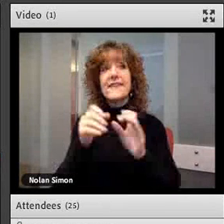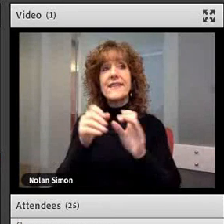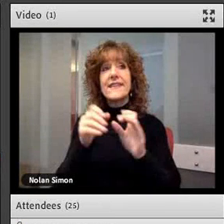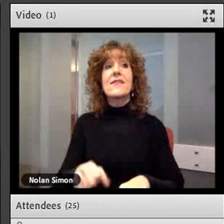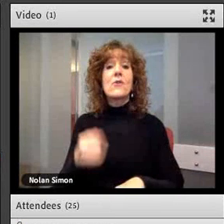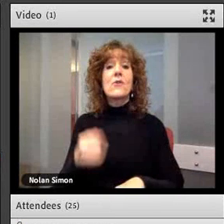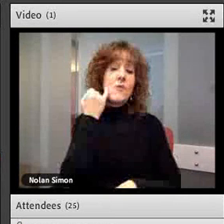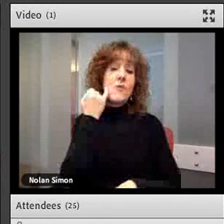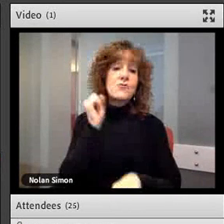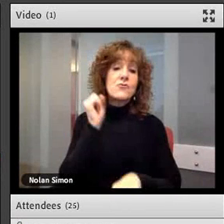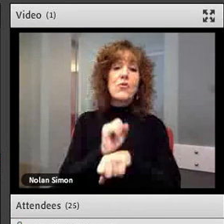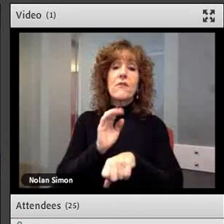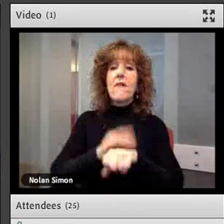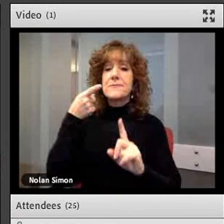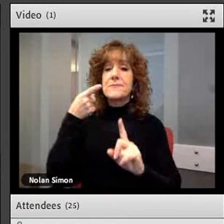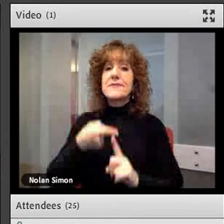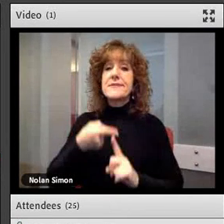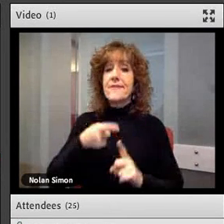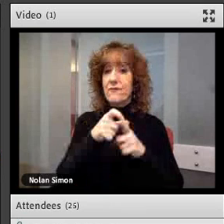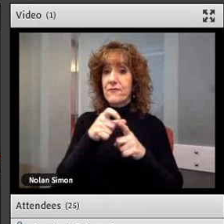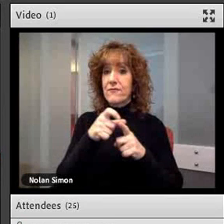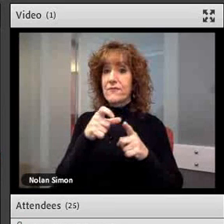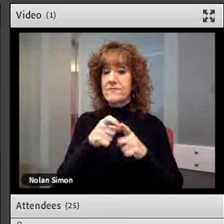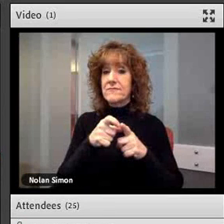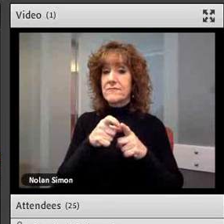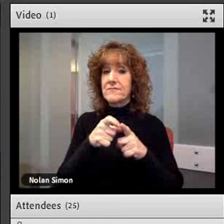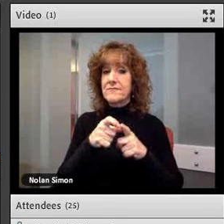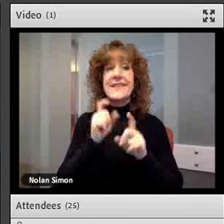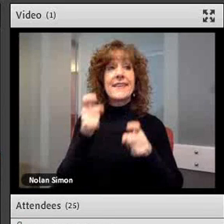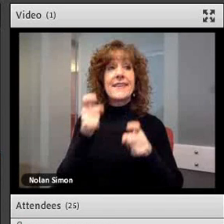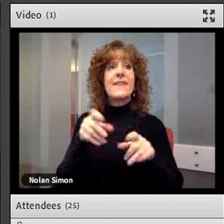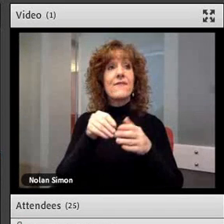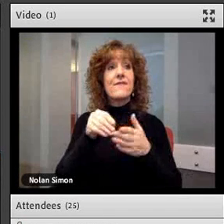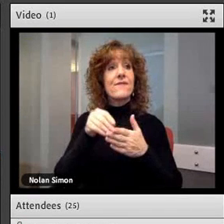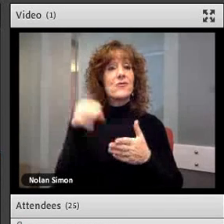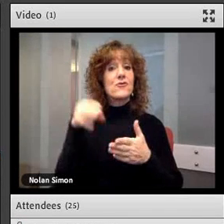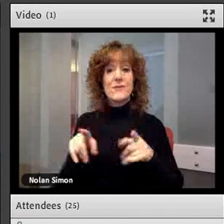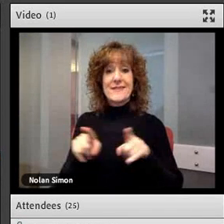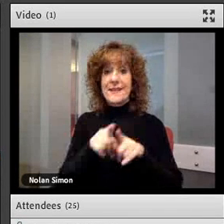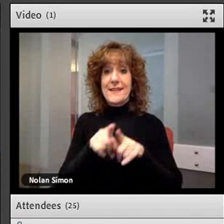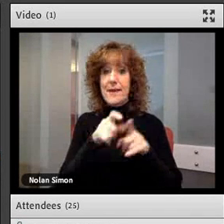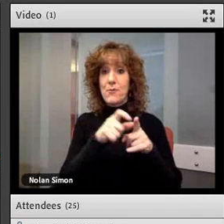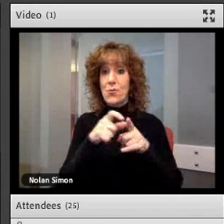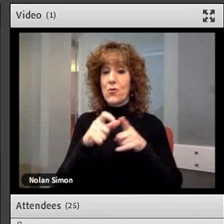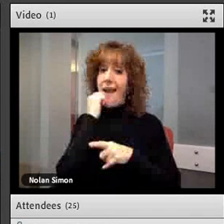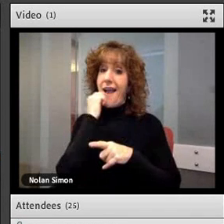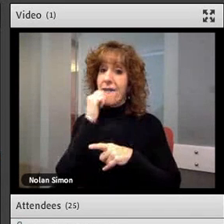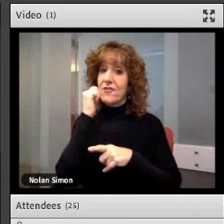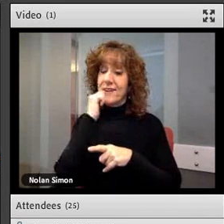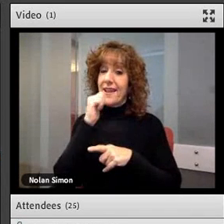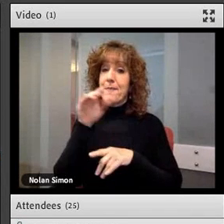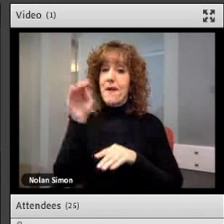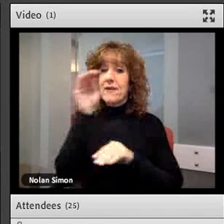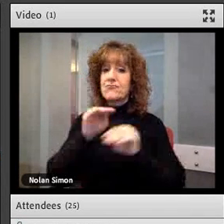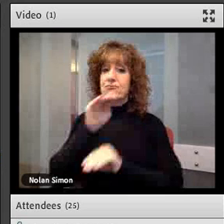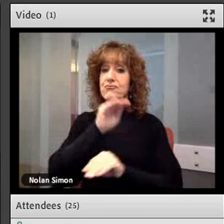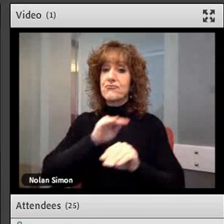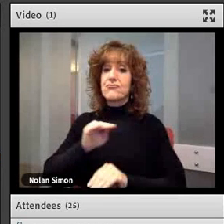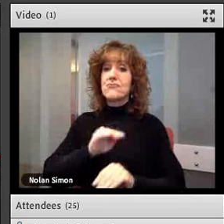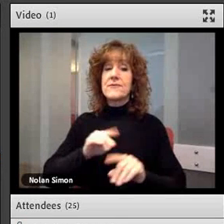So say, for example, you're working on certain vocabulary. You can give the students the same words every day, but just scramble them differently.